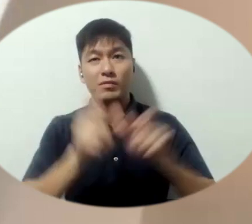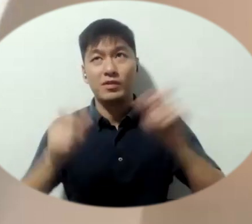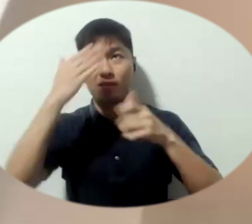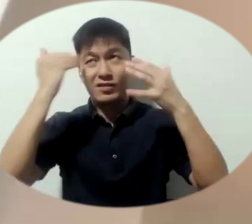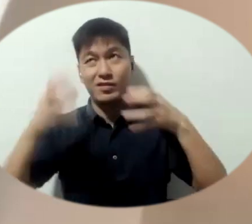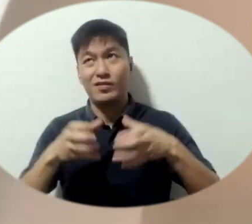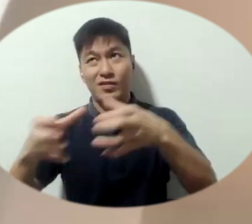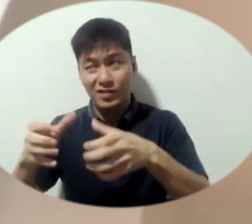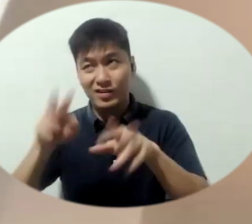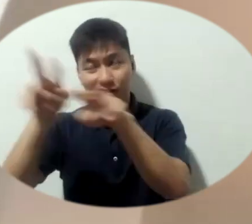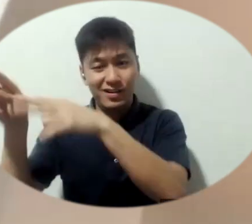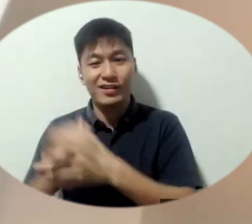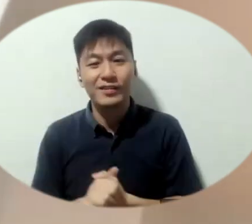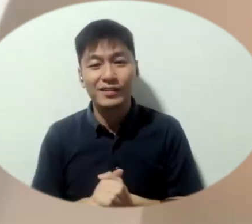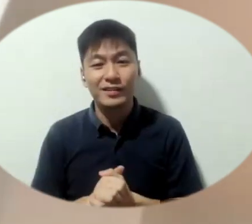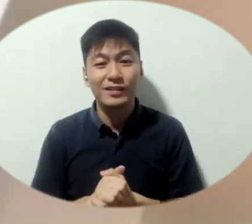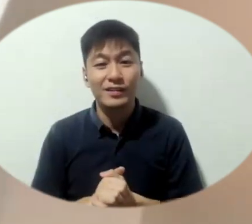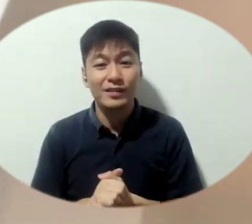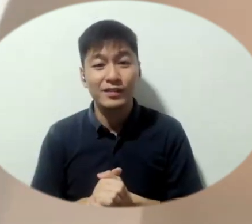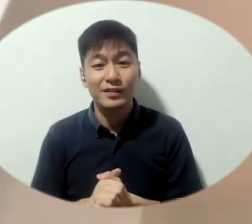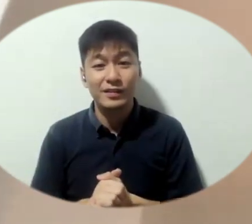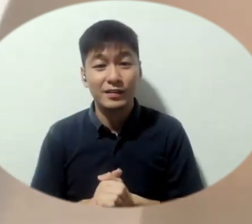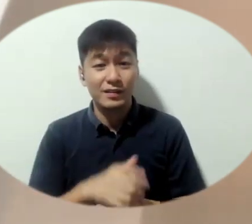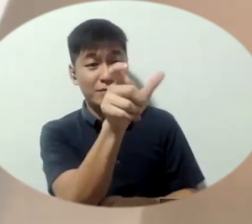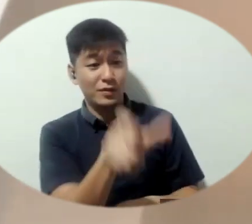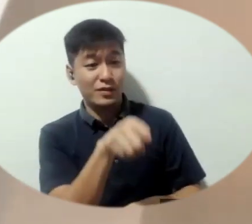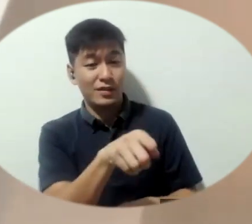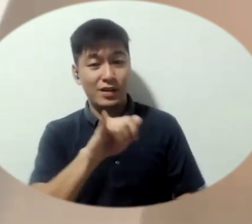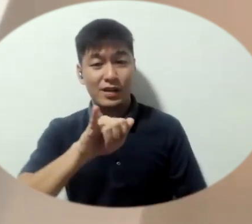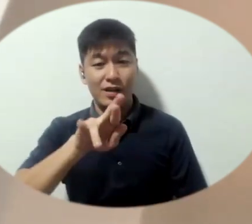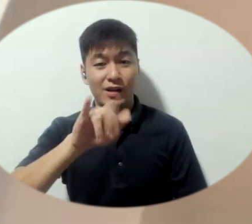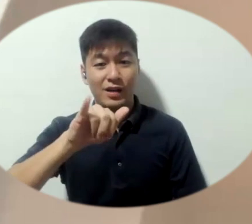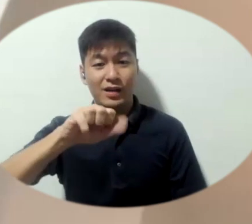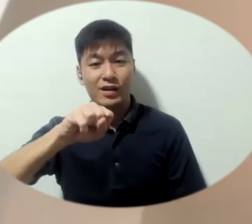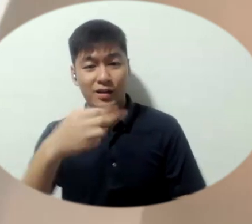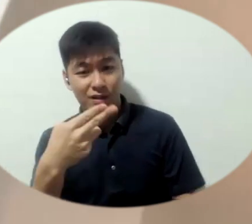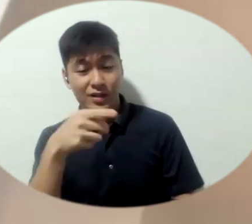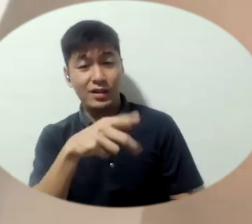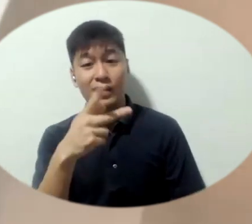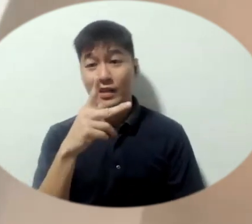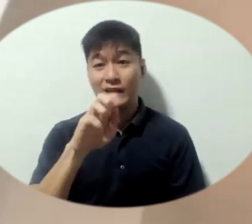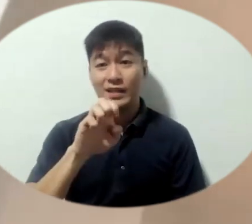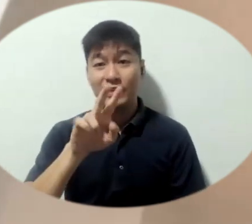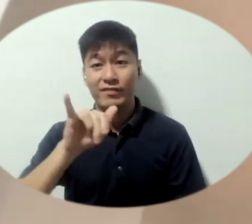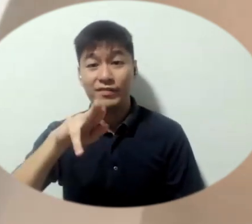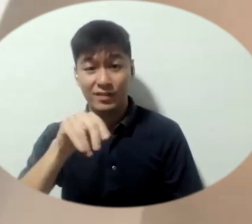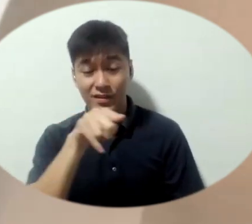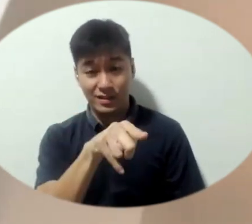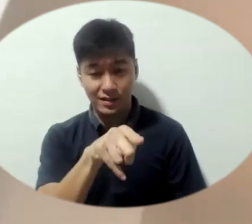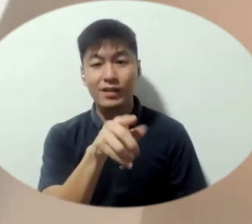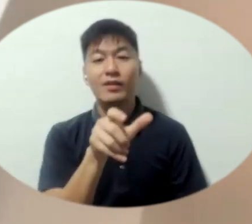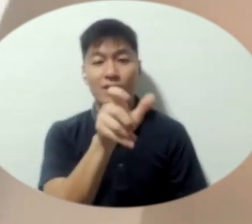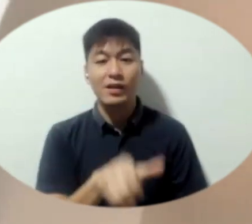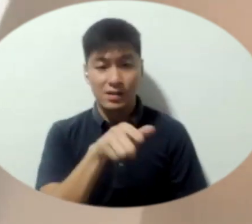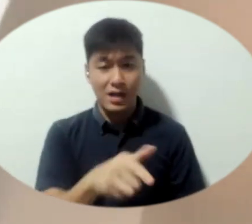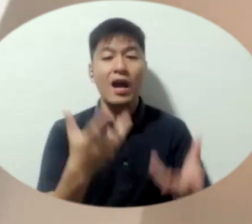this Irish guy you saw on the movie. Kevin is living with Lewy body dementia. And when I invited him to participate,